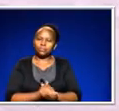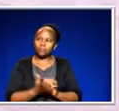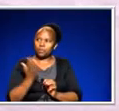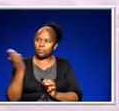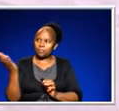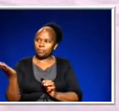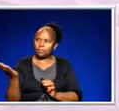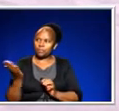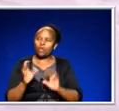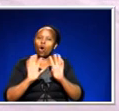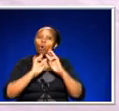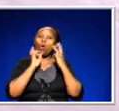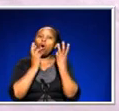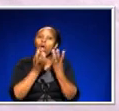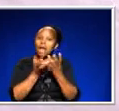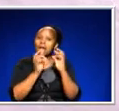a whole number